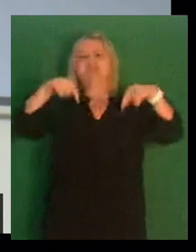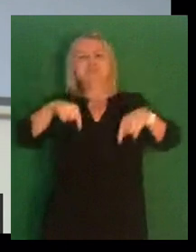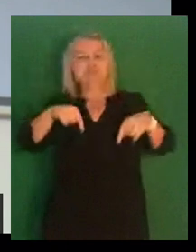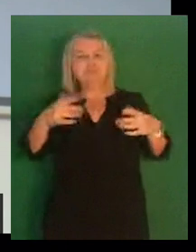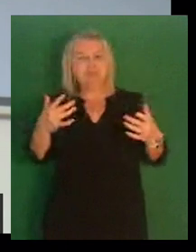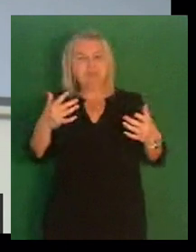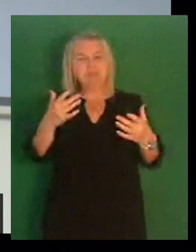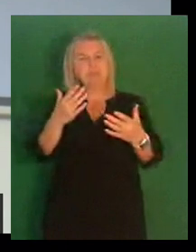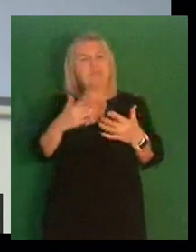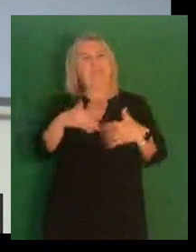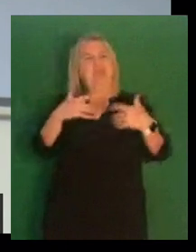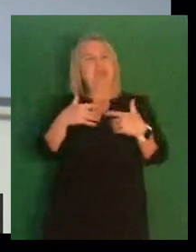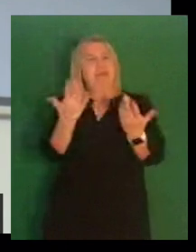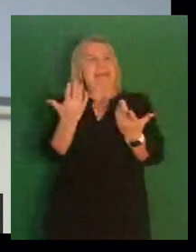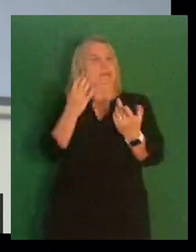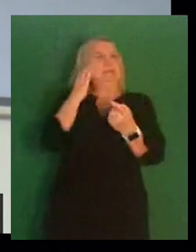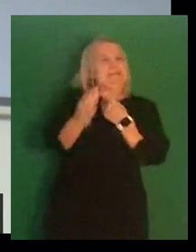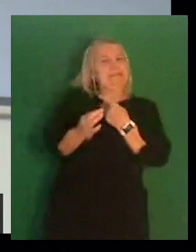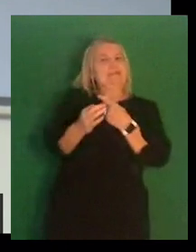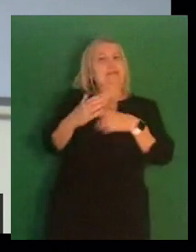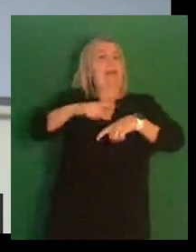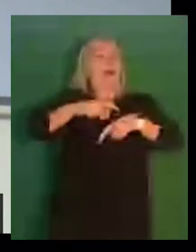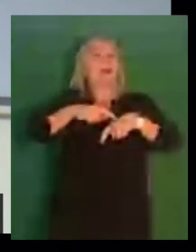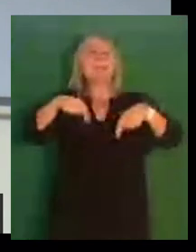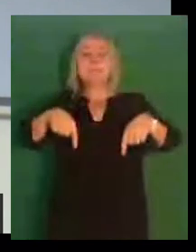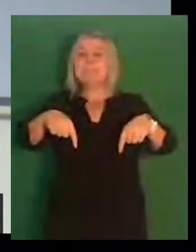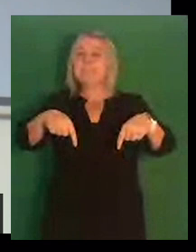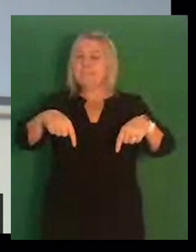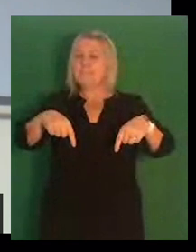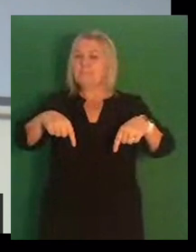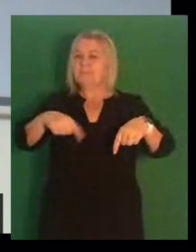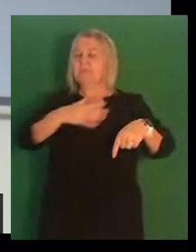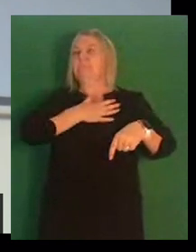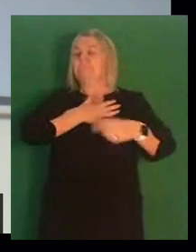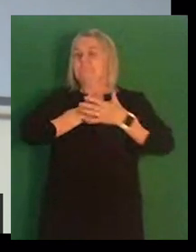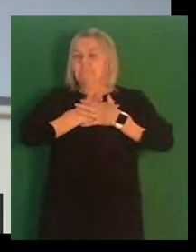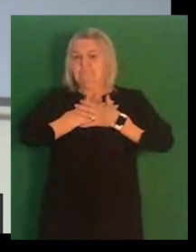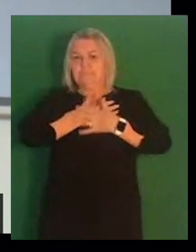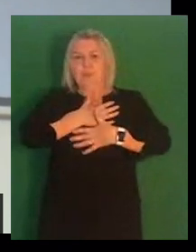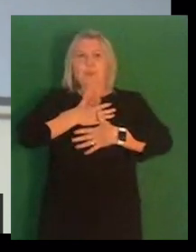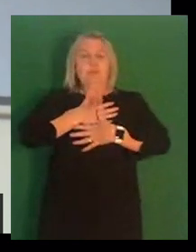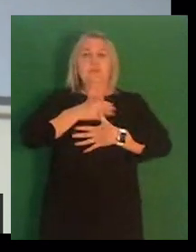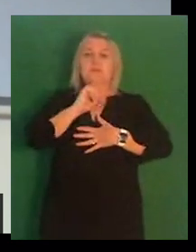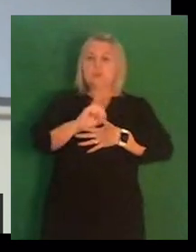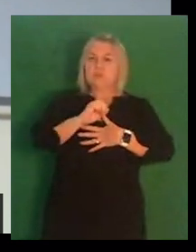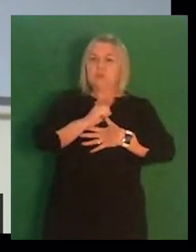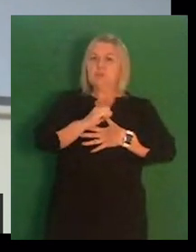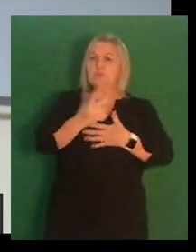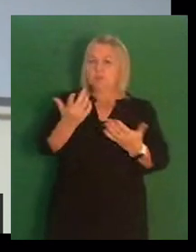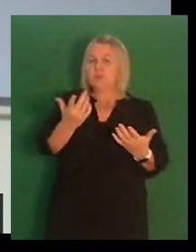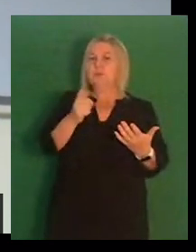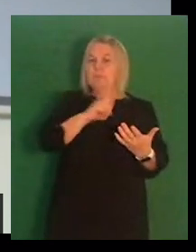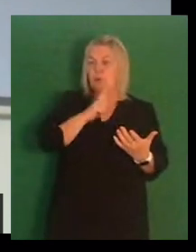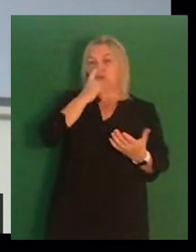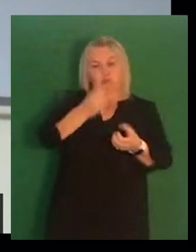And, you know, it's really touched people's hearts in a real way, because we're able to articulate what is happening in